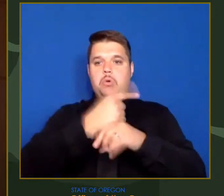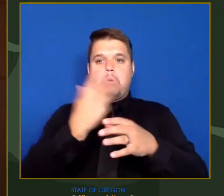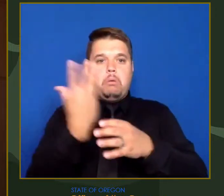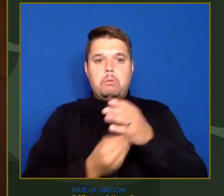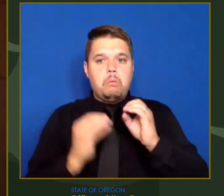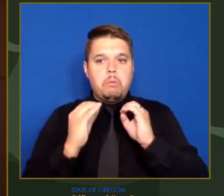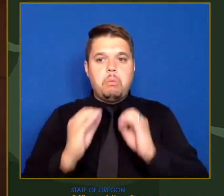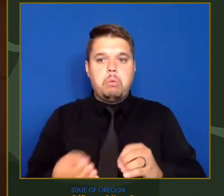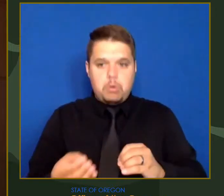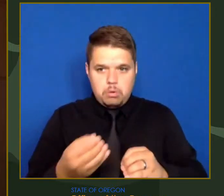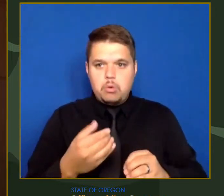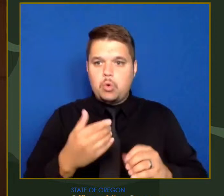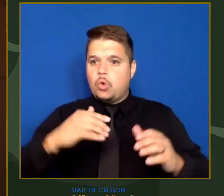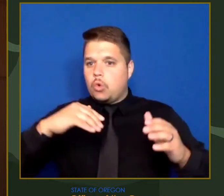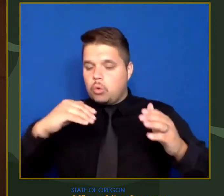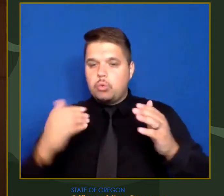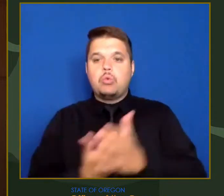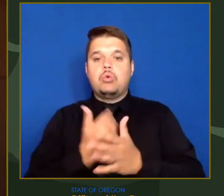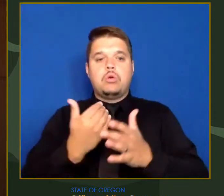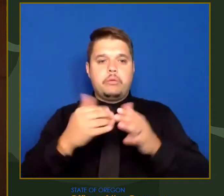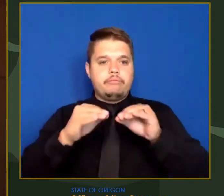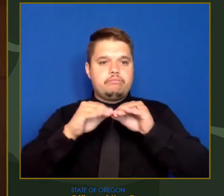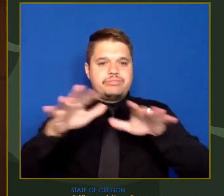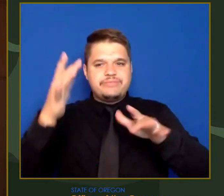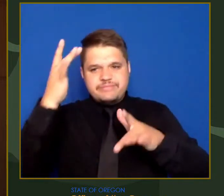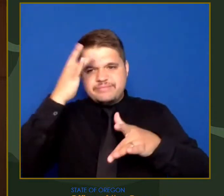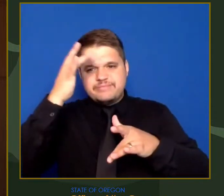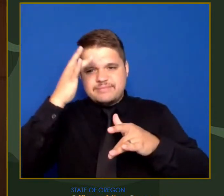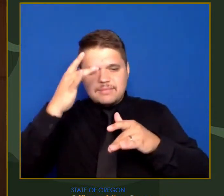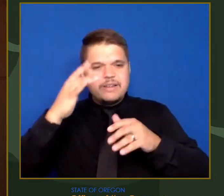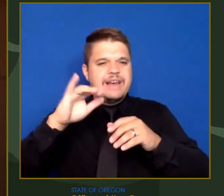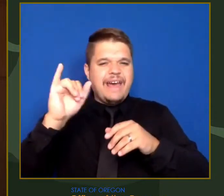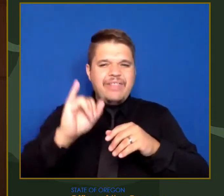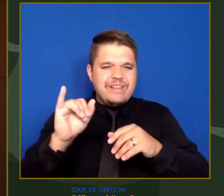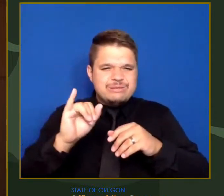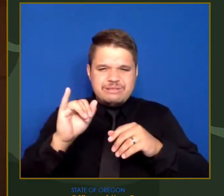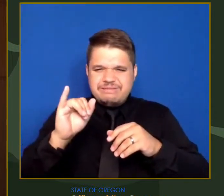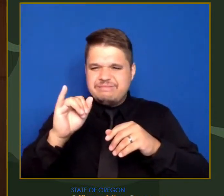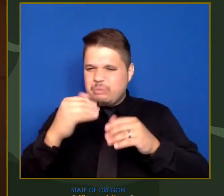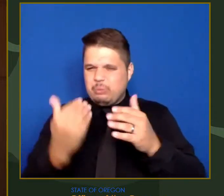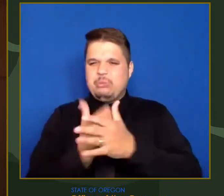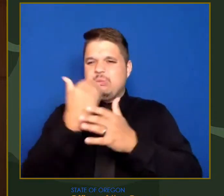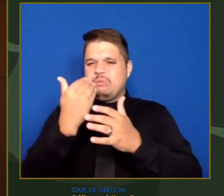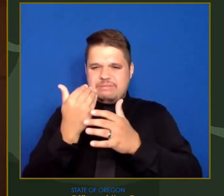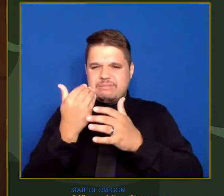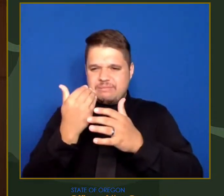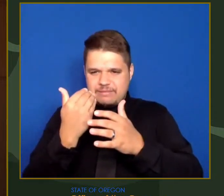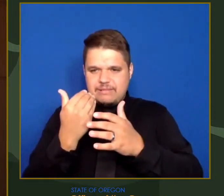of infections due to a highly virulent variant out of India.